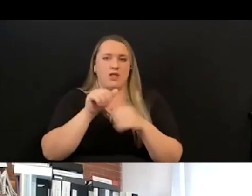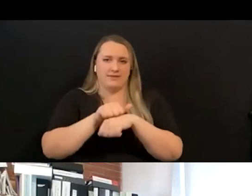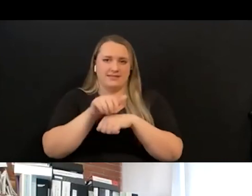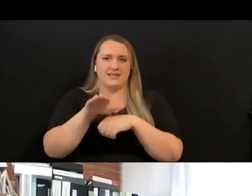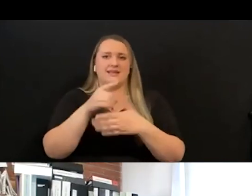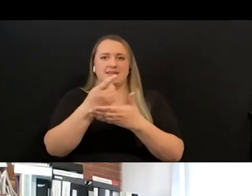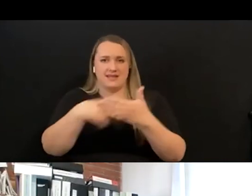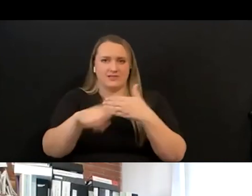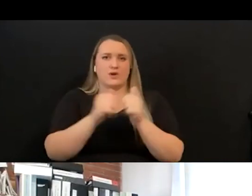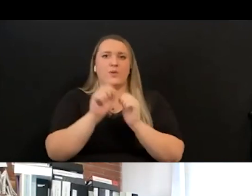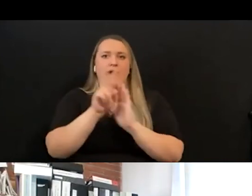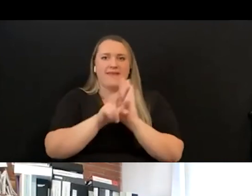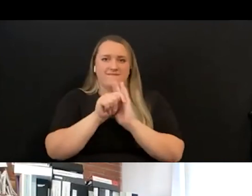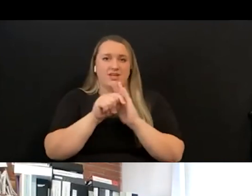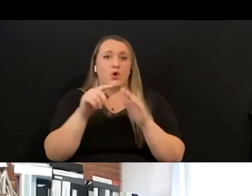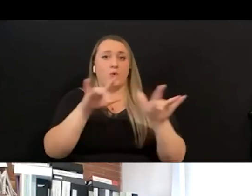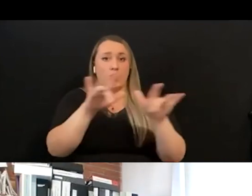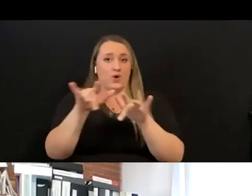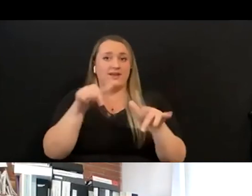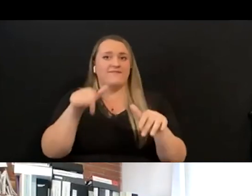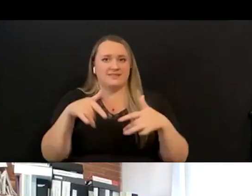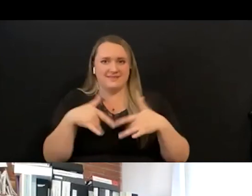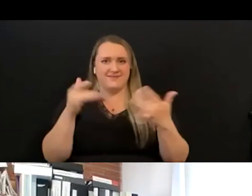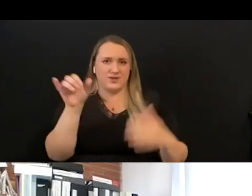with the video recording of this event.